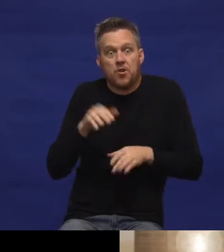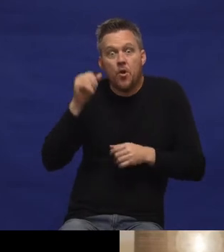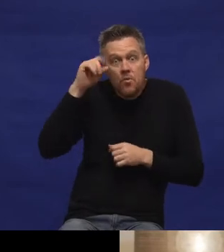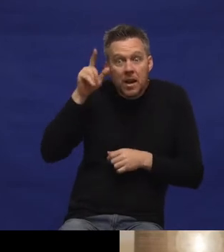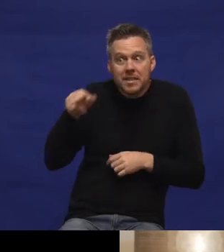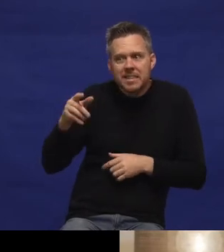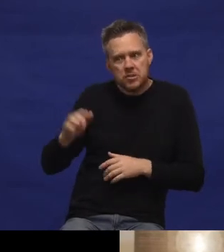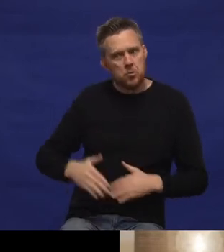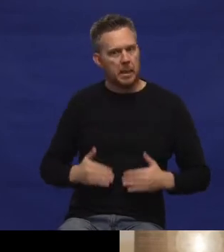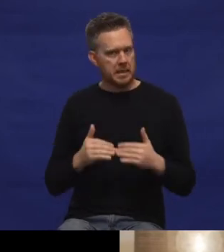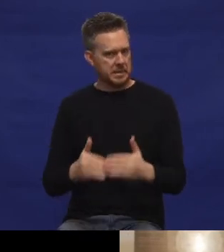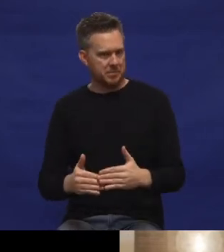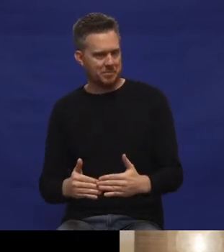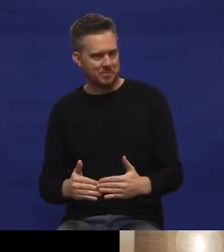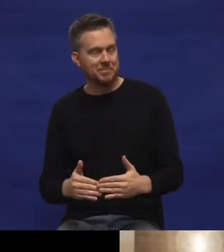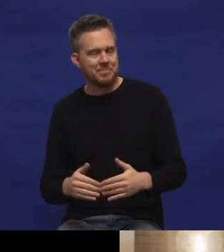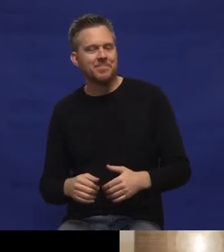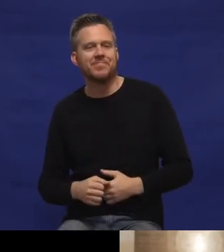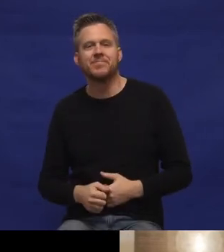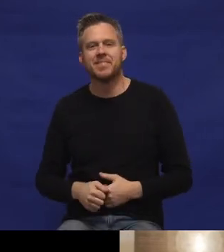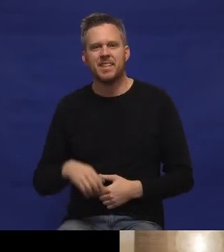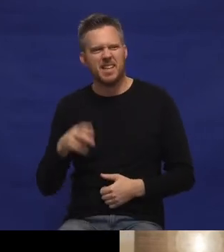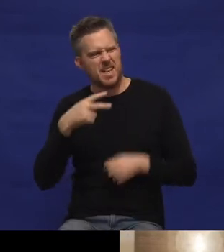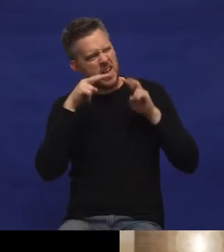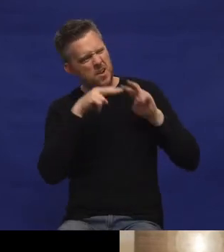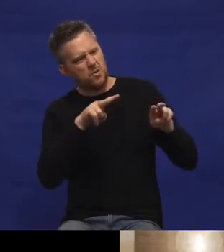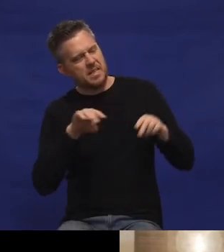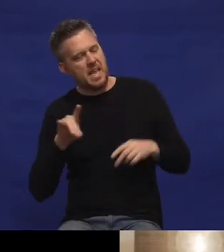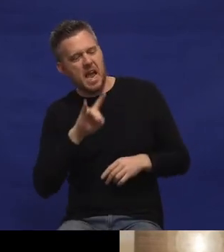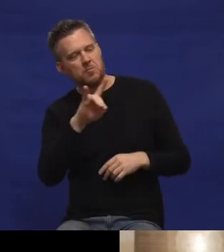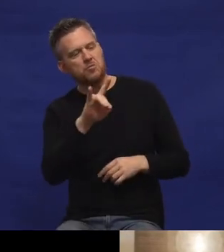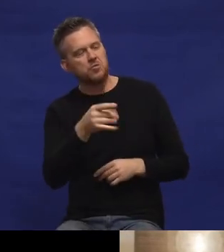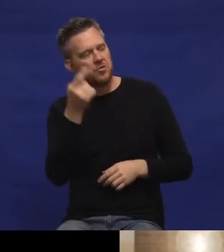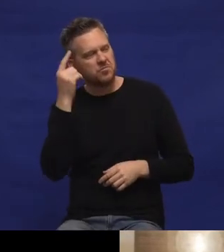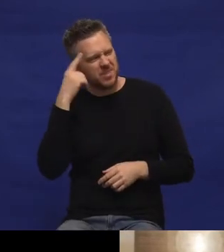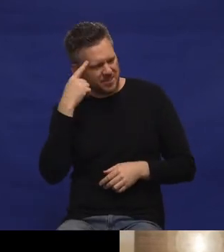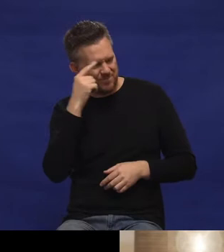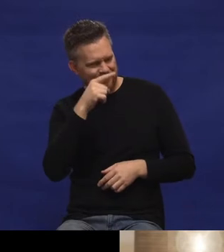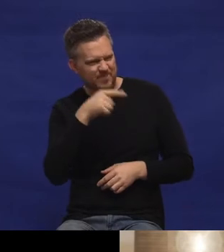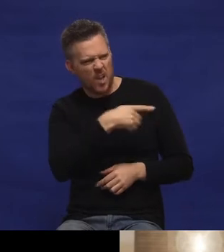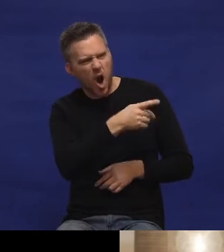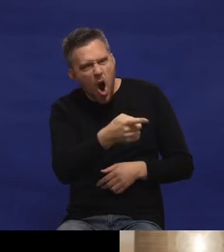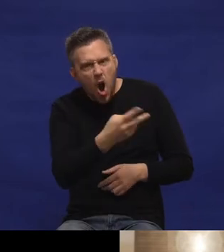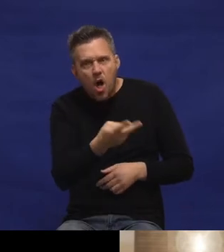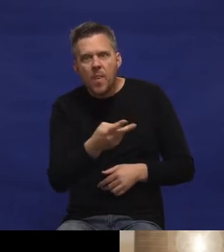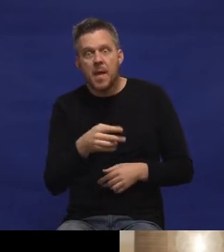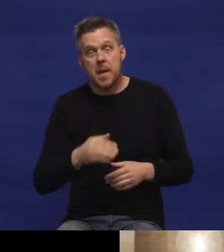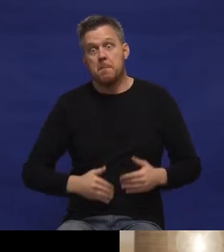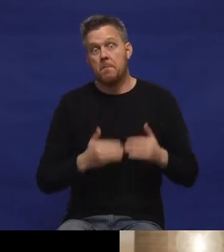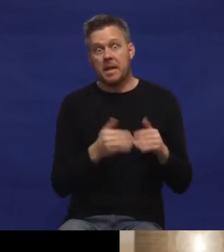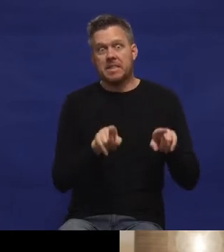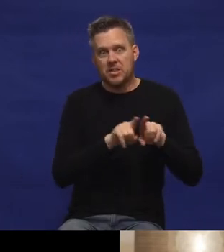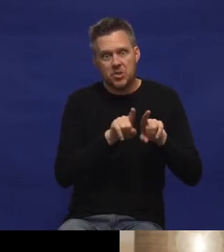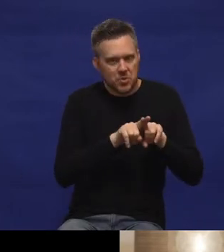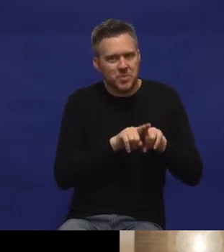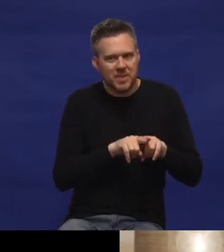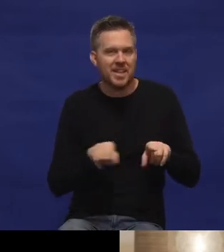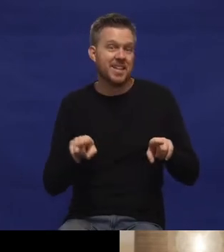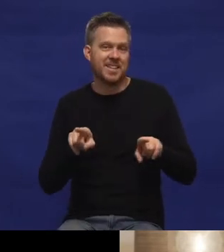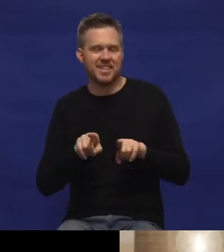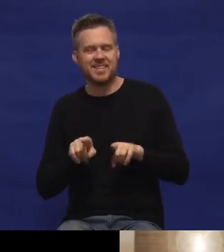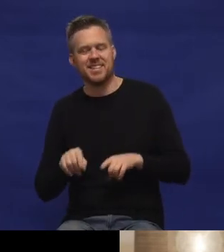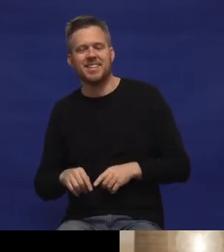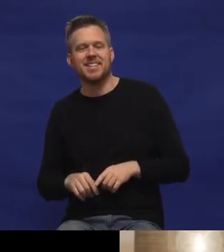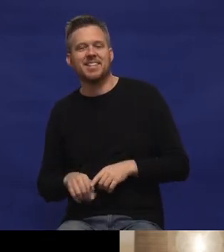pregnant. But I guess they would have looked around at the, you know, animals in their environment and figured out that just like they do on the